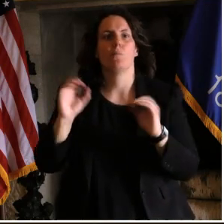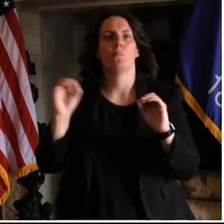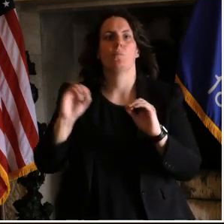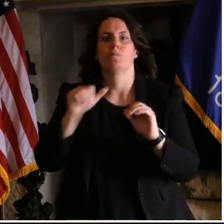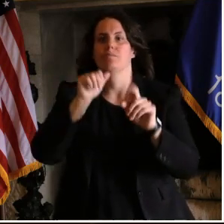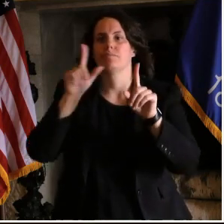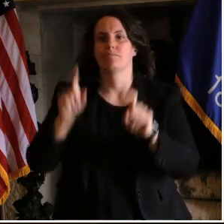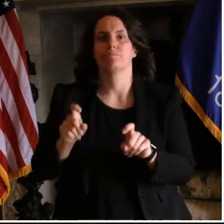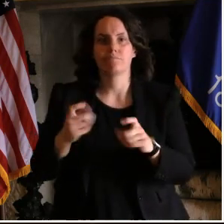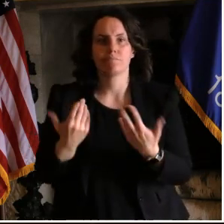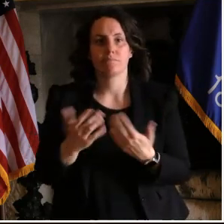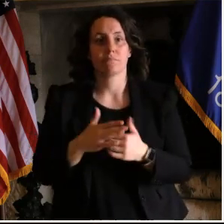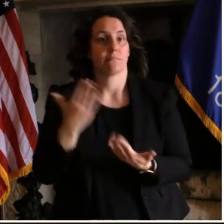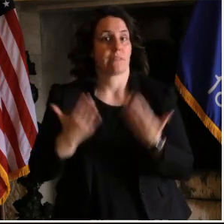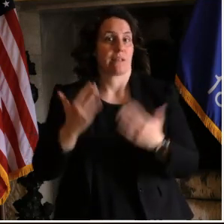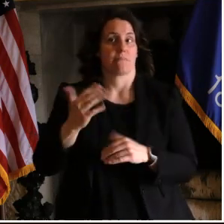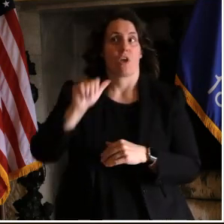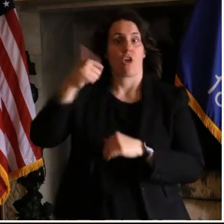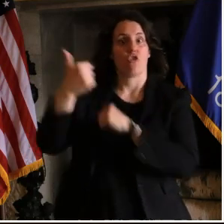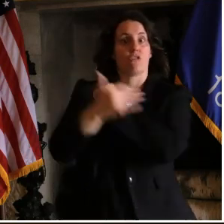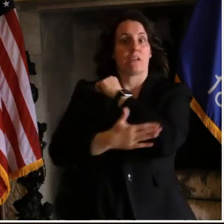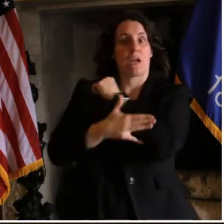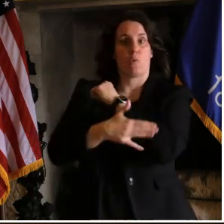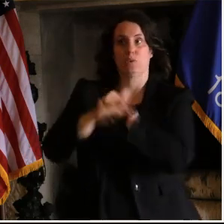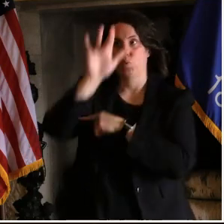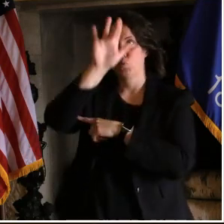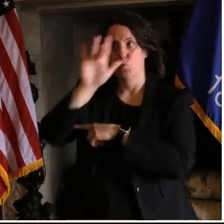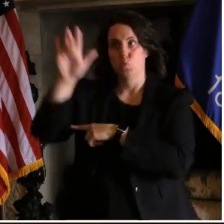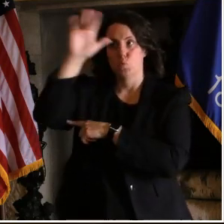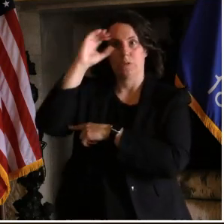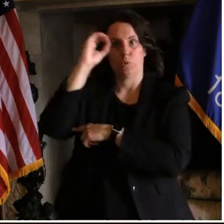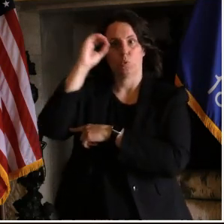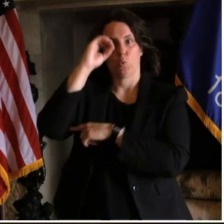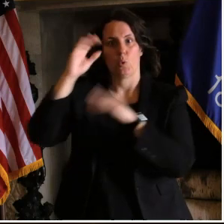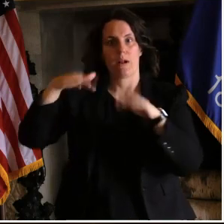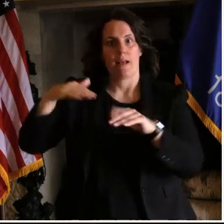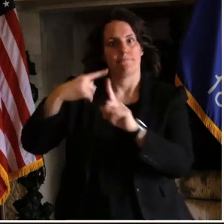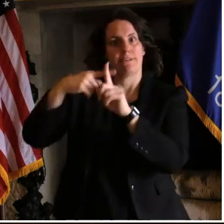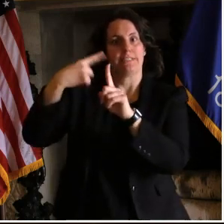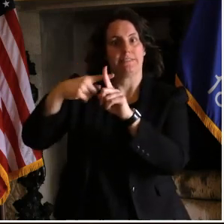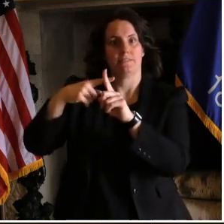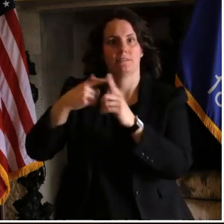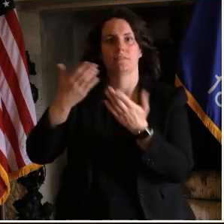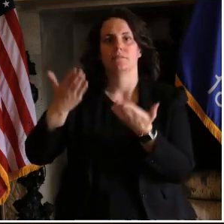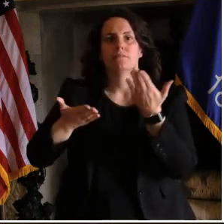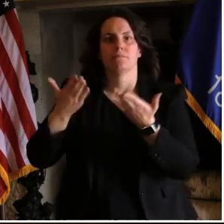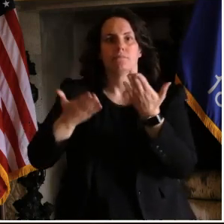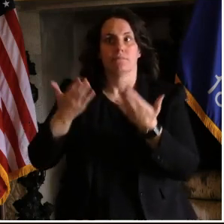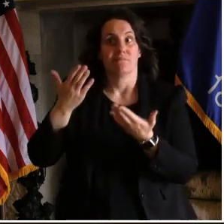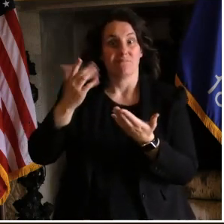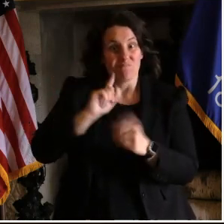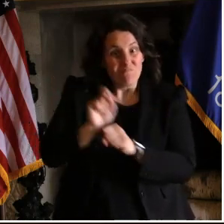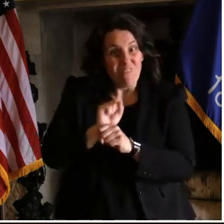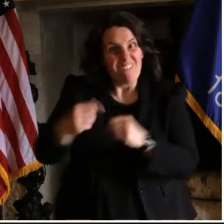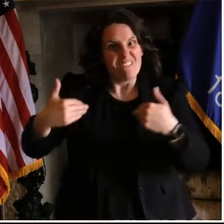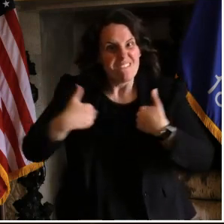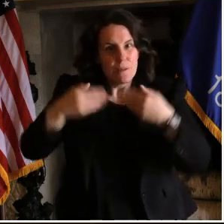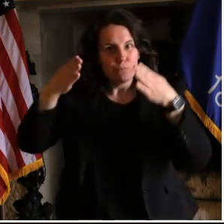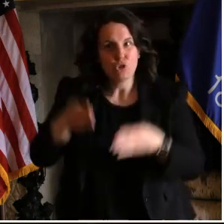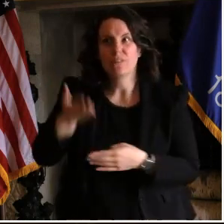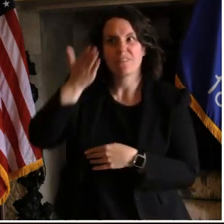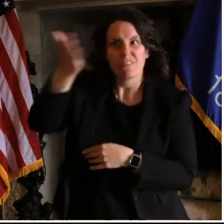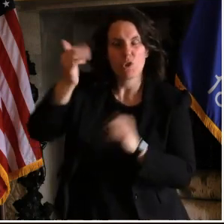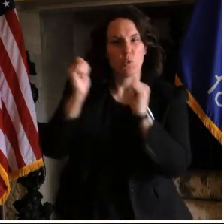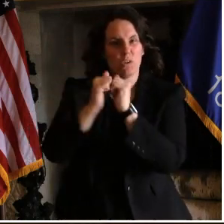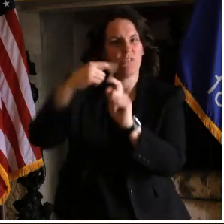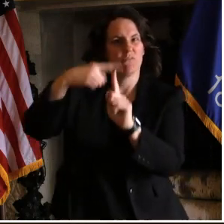world, that a good number of of cases that are known to public health don't have a positive test, and that's